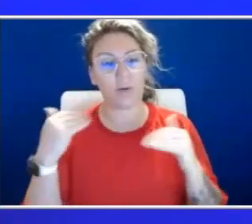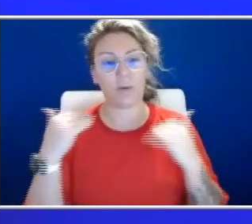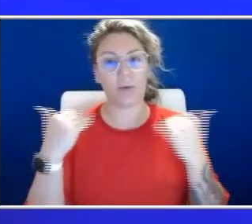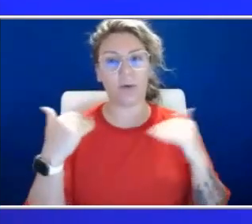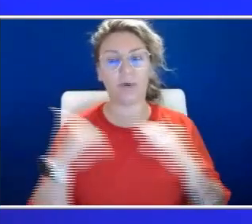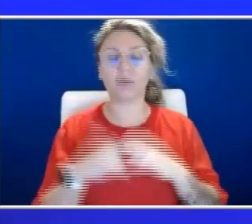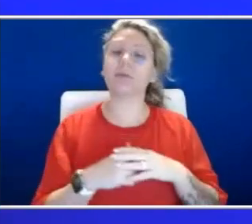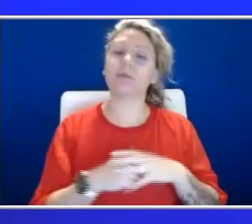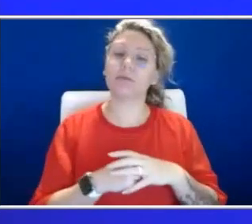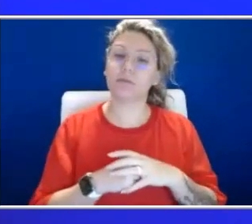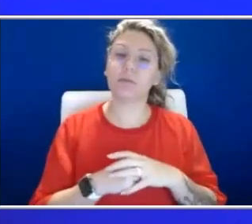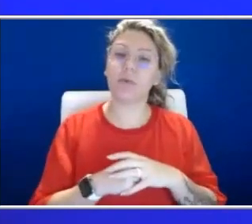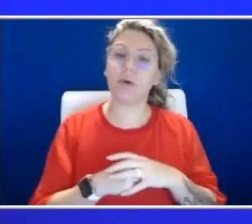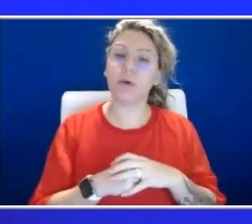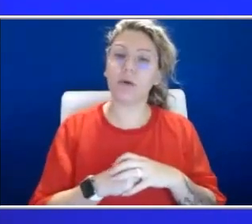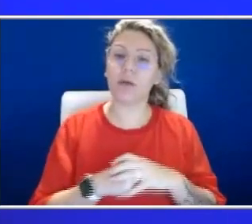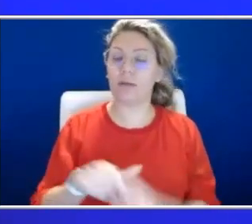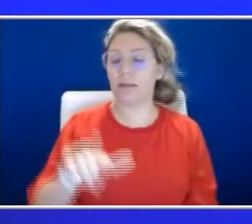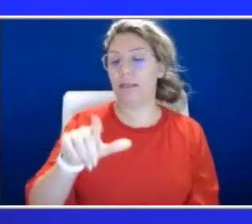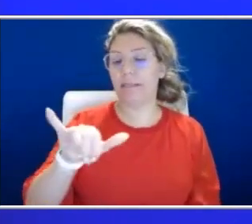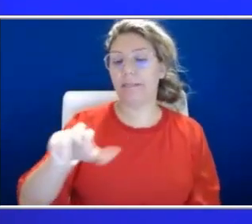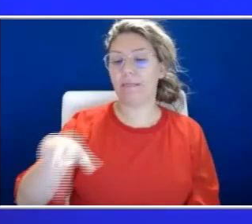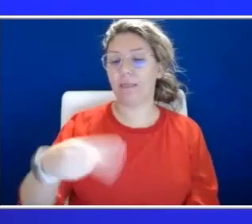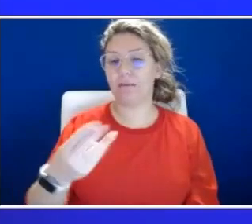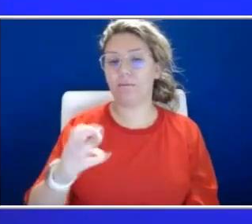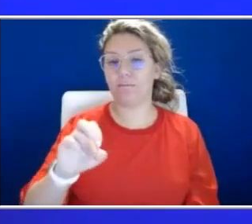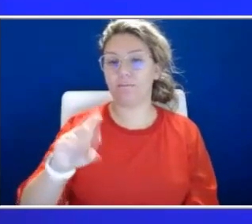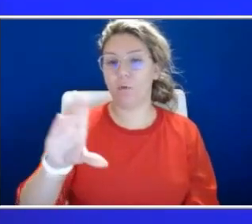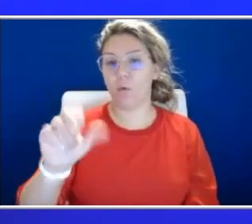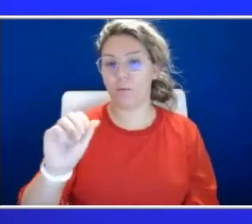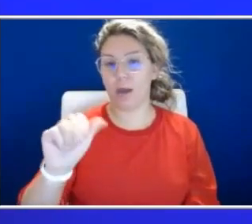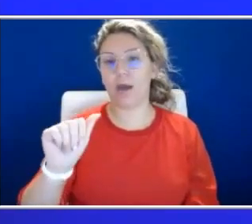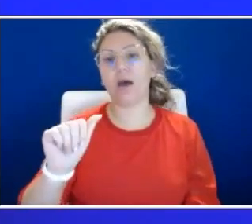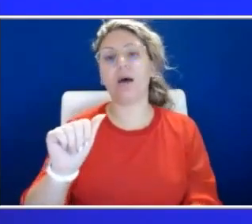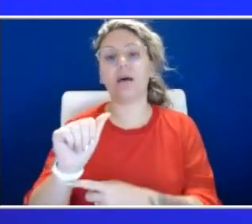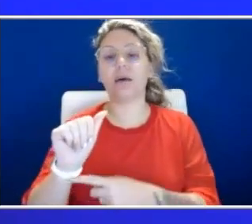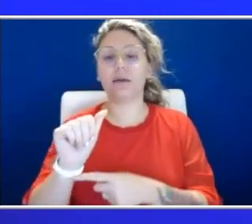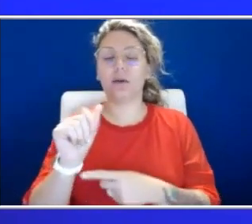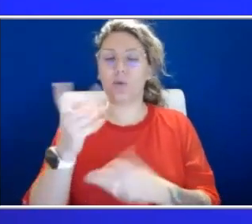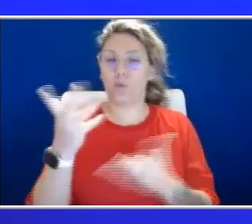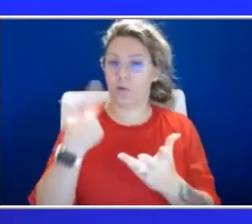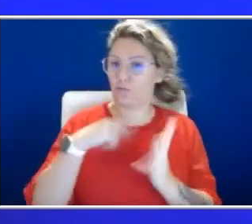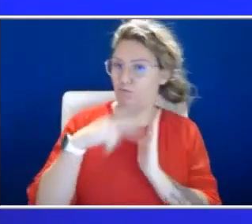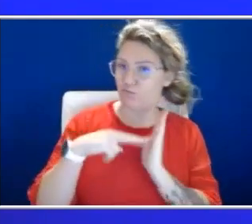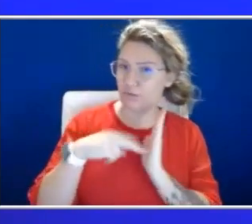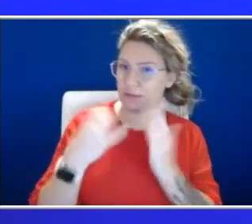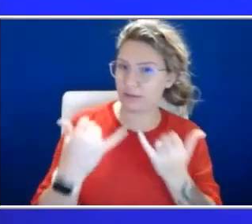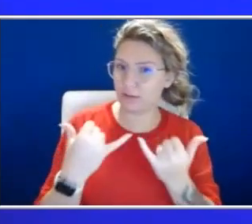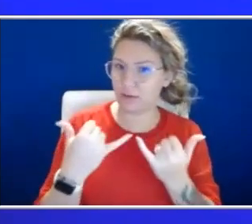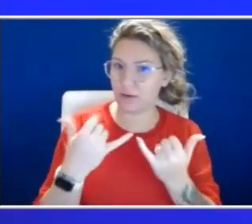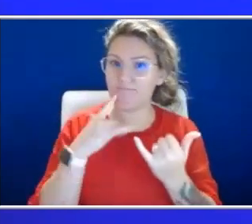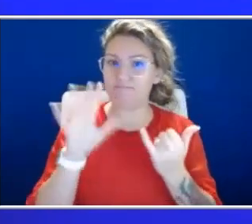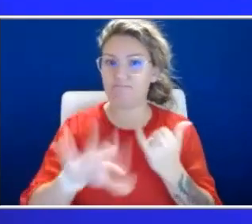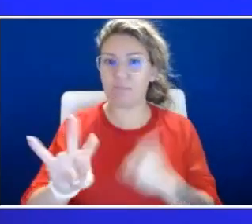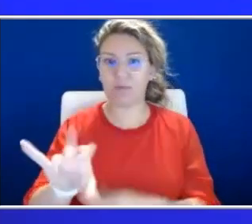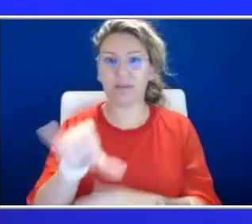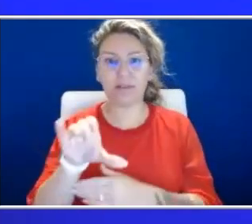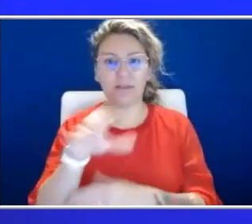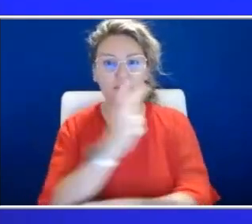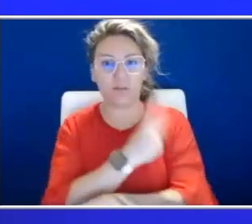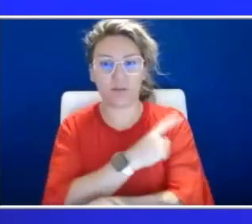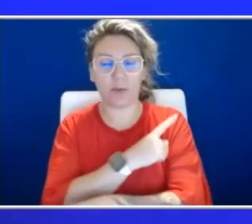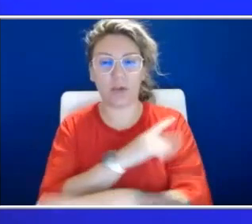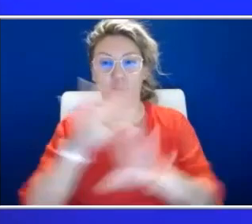And the lymphoma, kind of the literature now that we're seeing, about 700 patients worldwide,